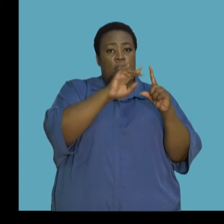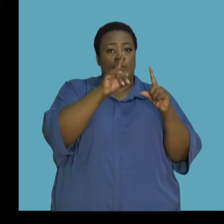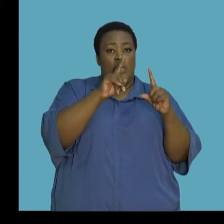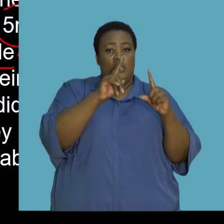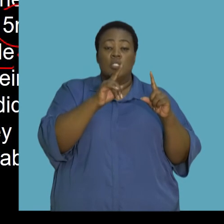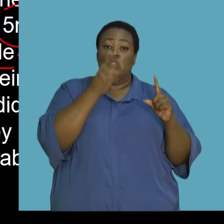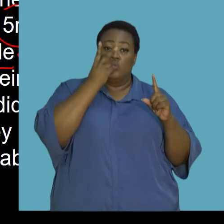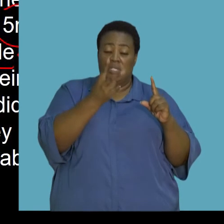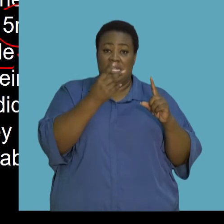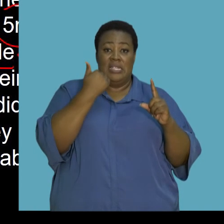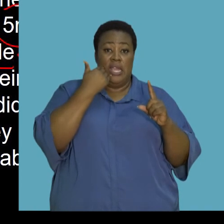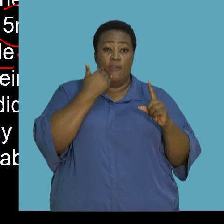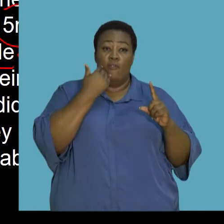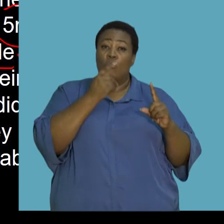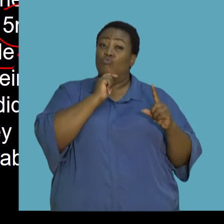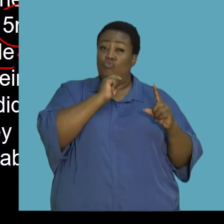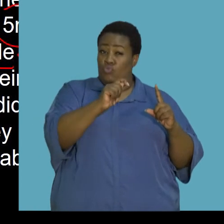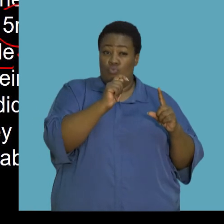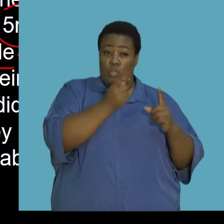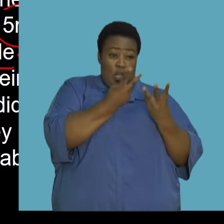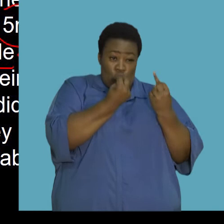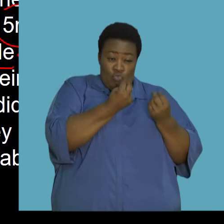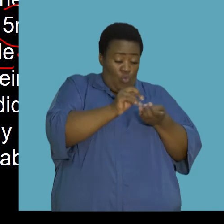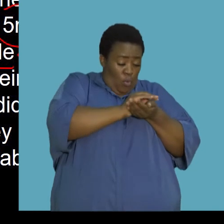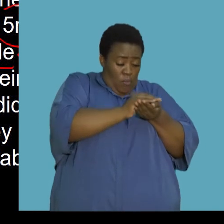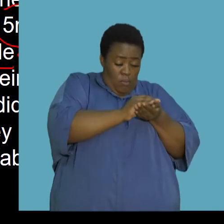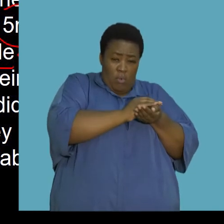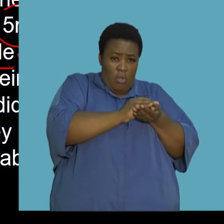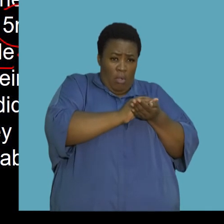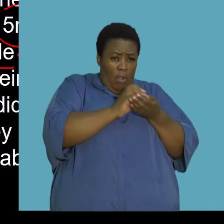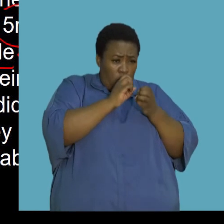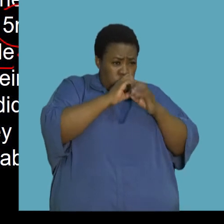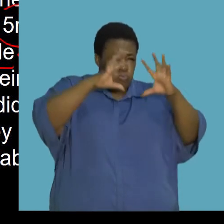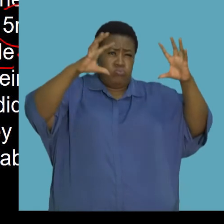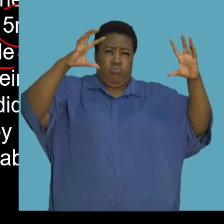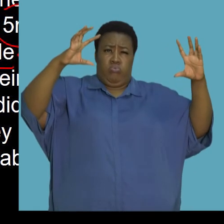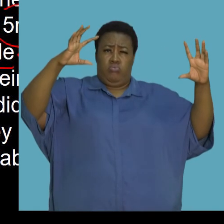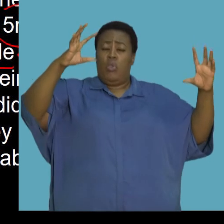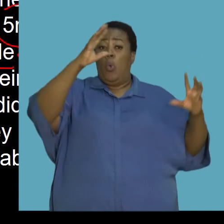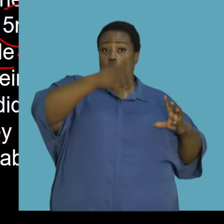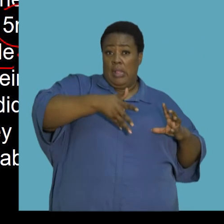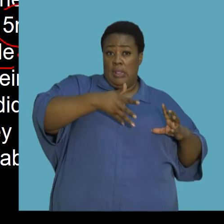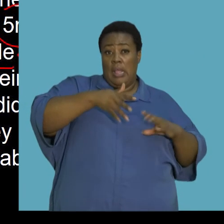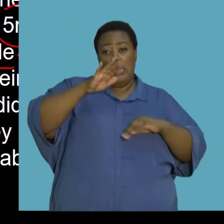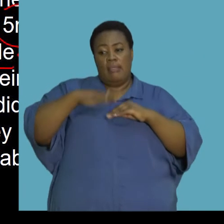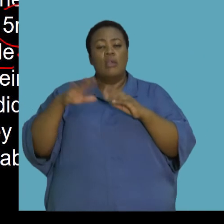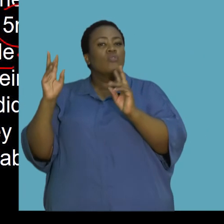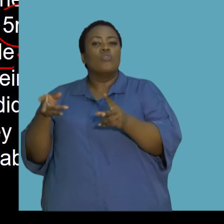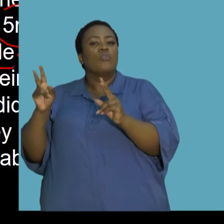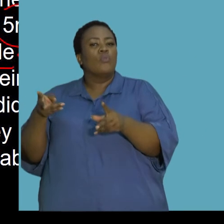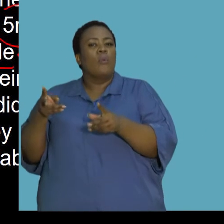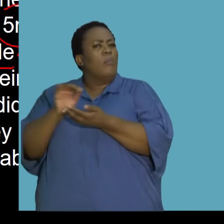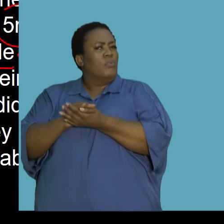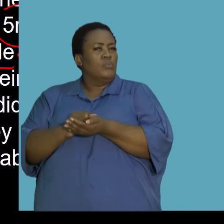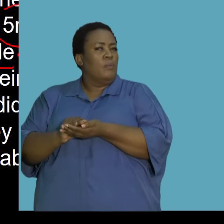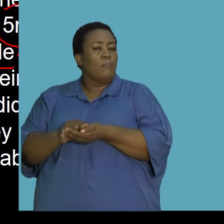was to determine if this super bubble soap was going to produce larger bubbles